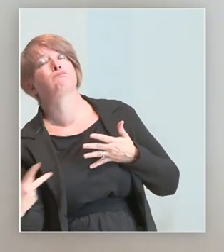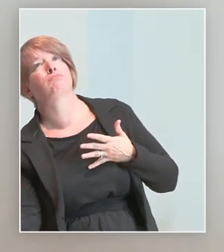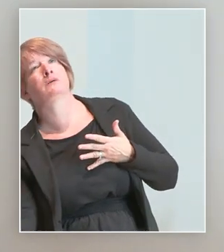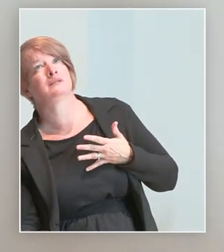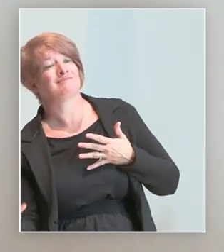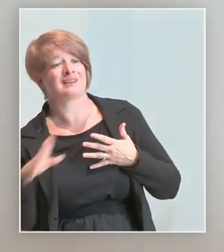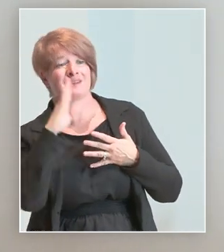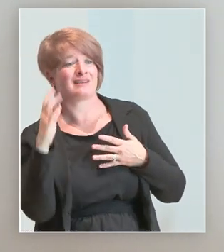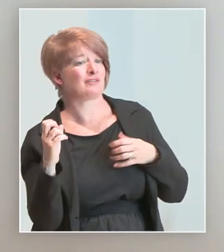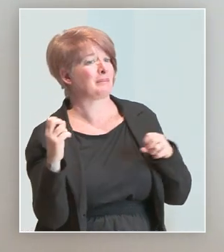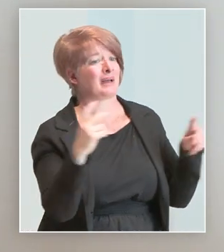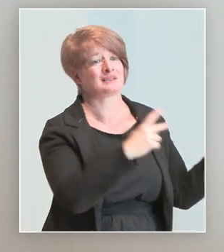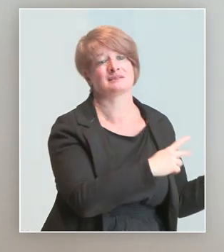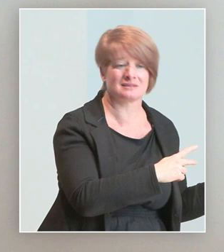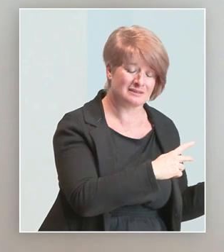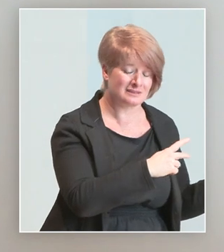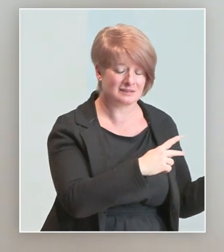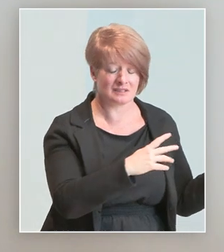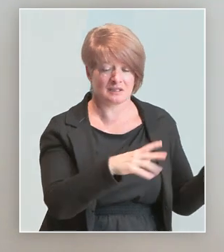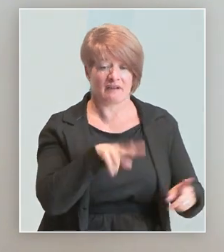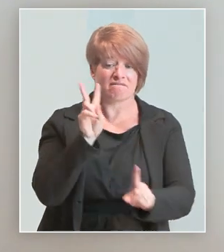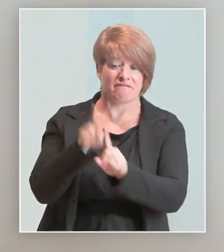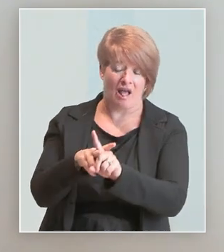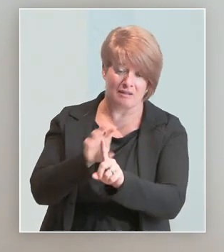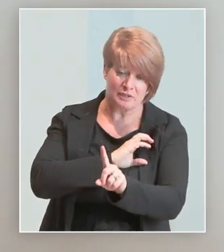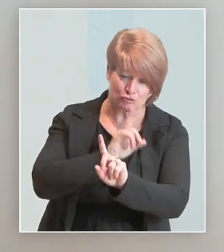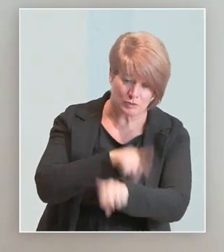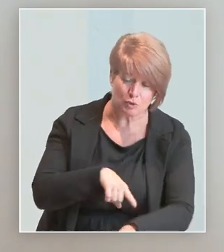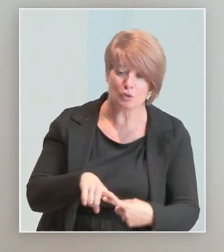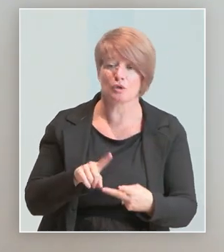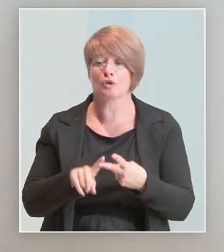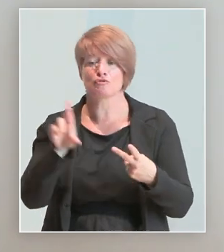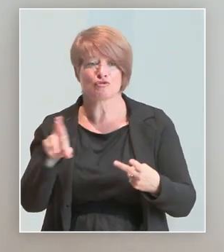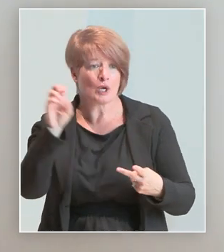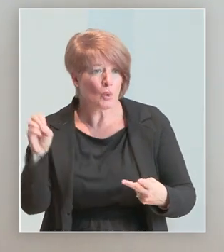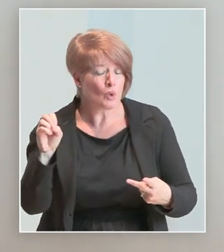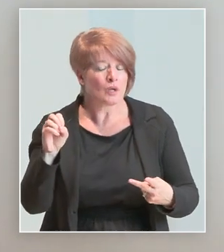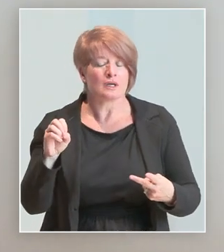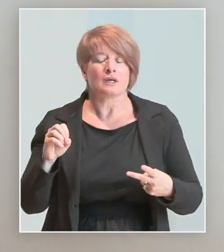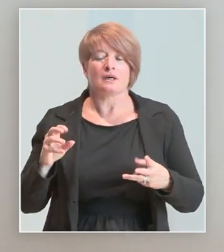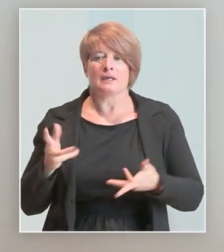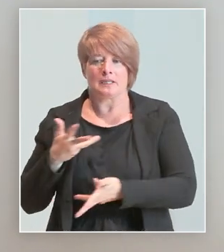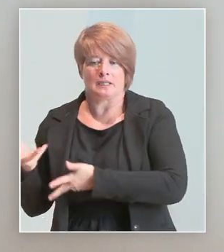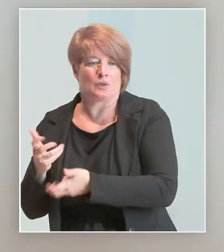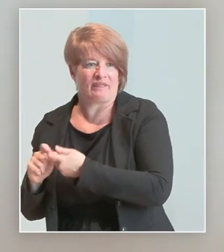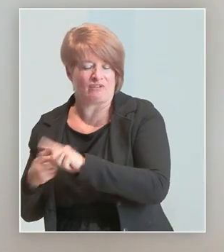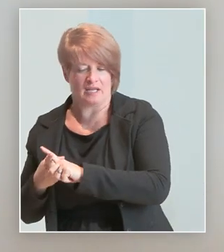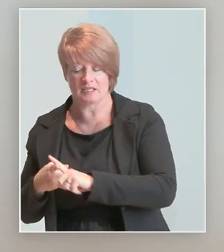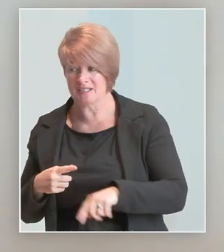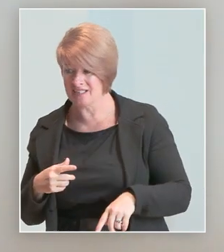be returning the same way. In between filing the police report and the restraining order, I kept counsel with friends